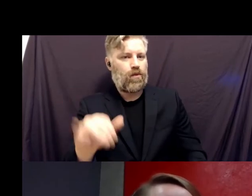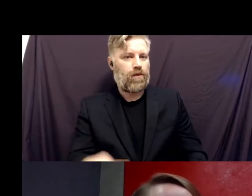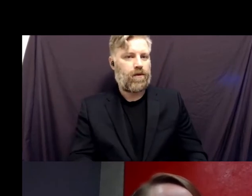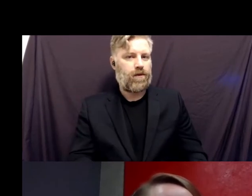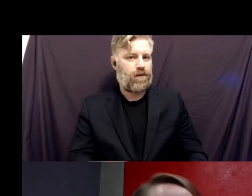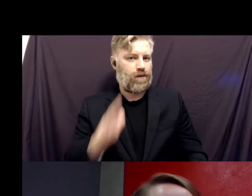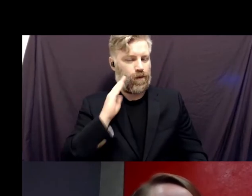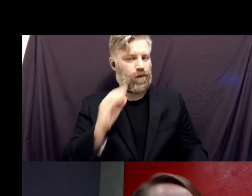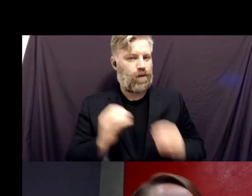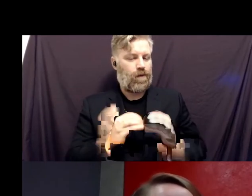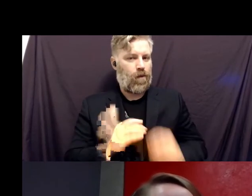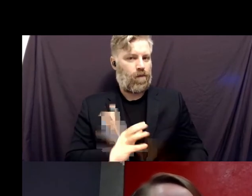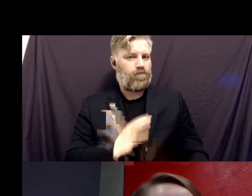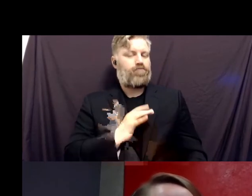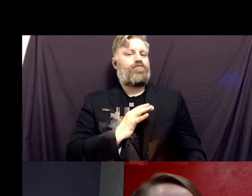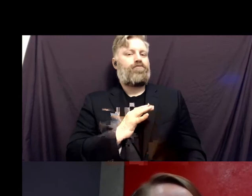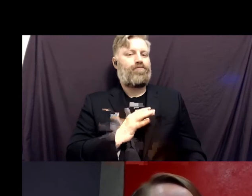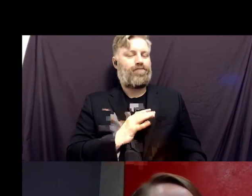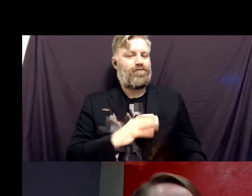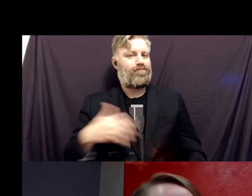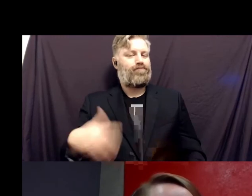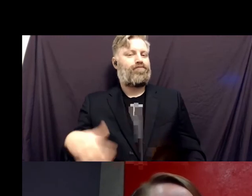enriched and